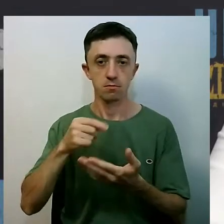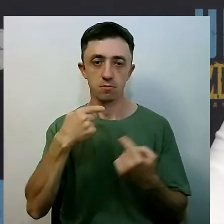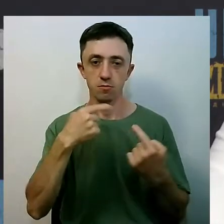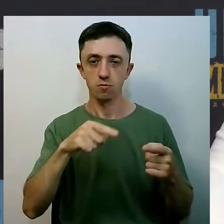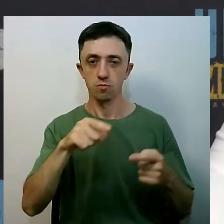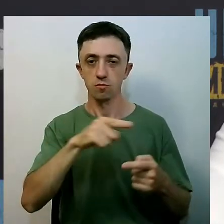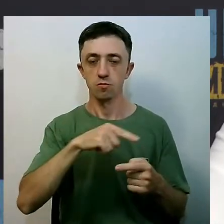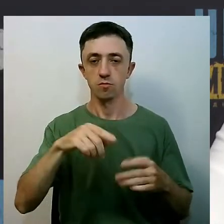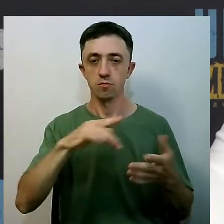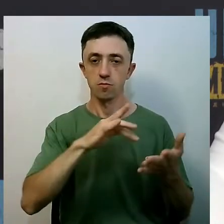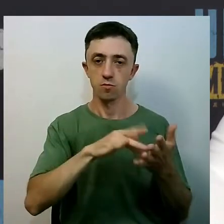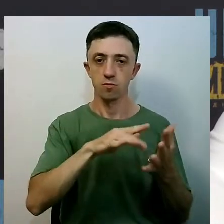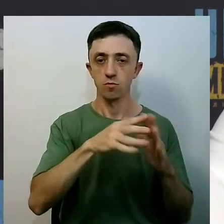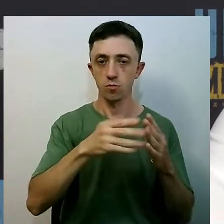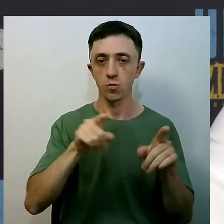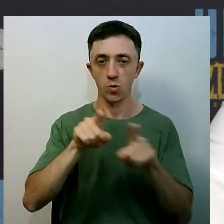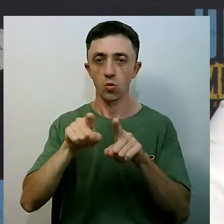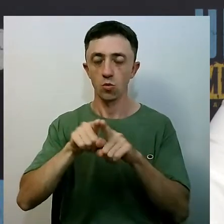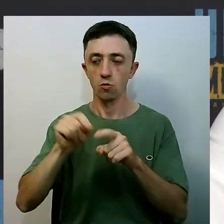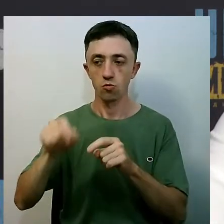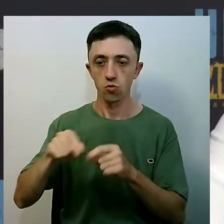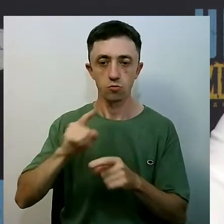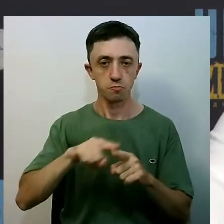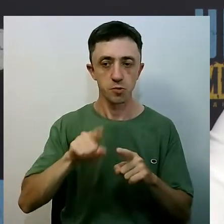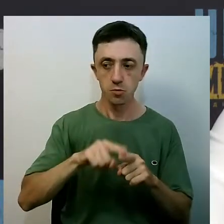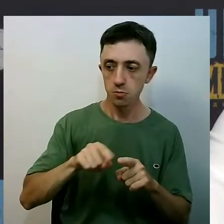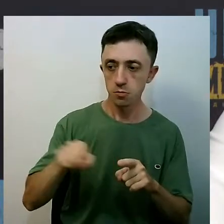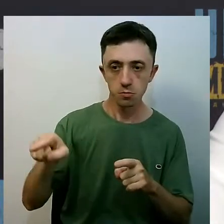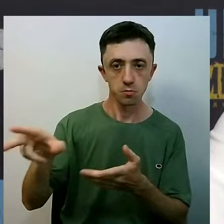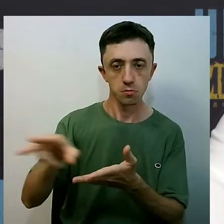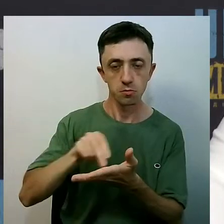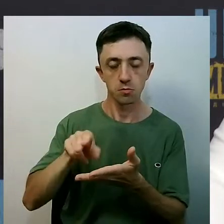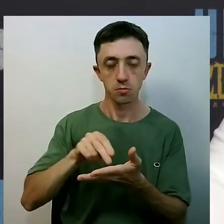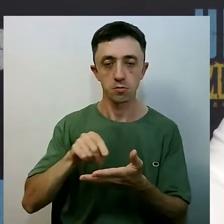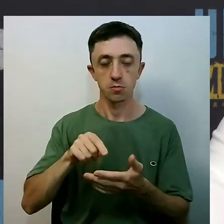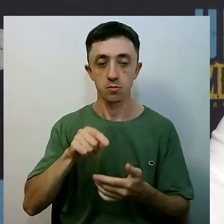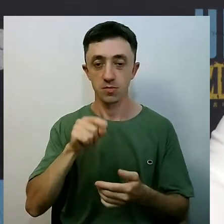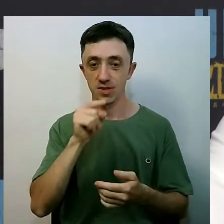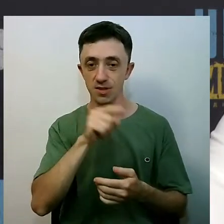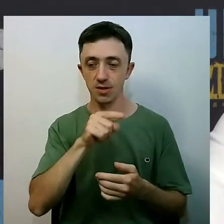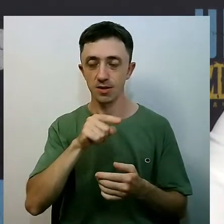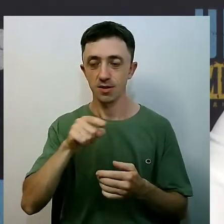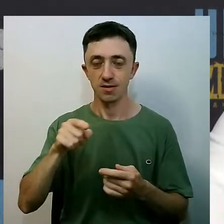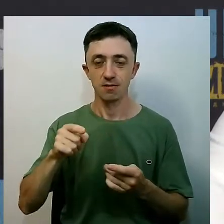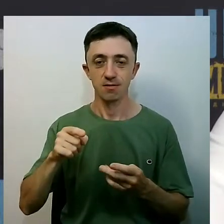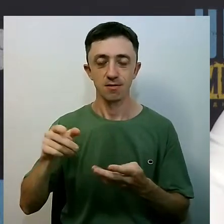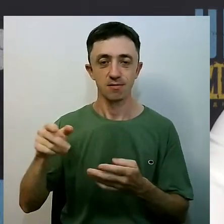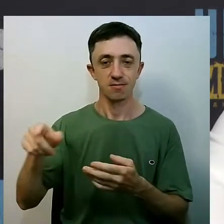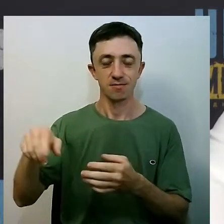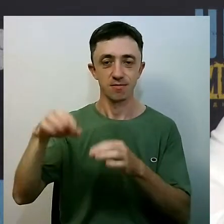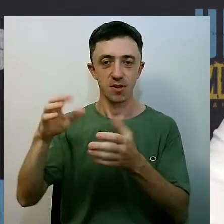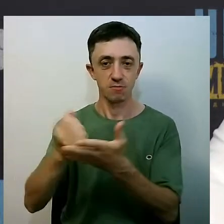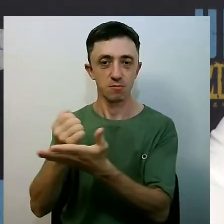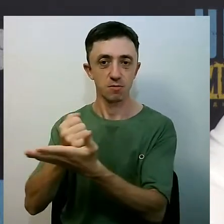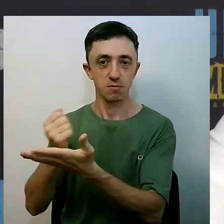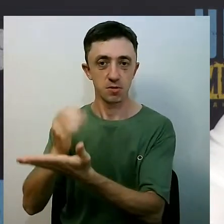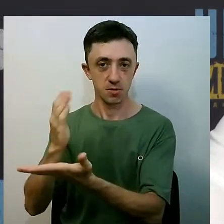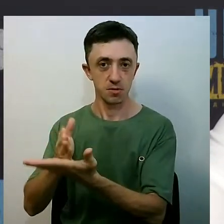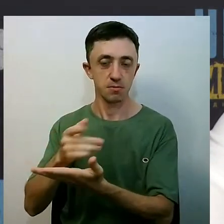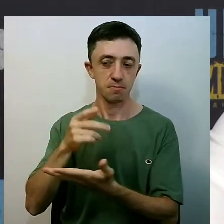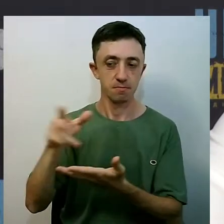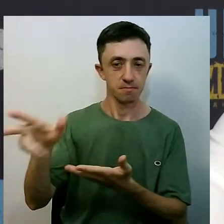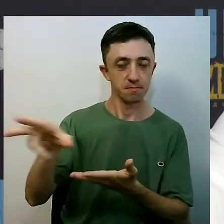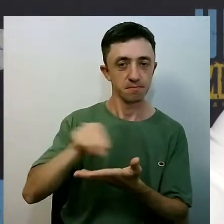other communities. They will speed up when they see the result of the territorial community, because it will be the